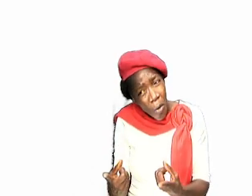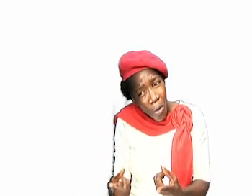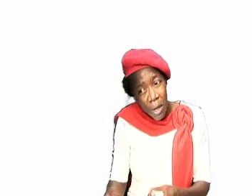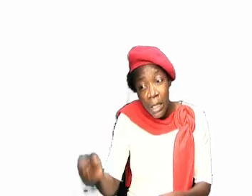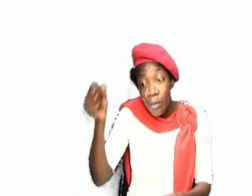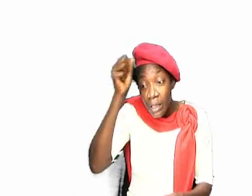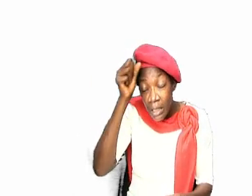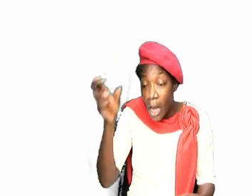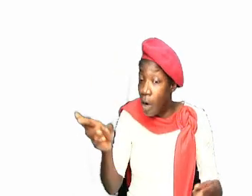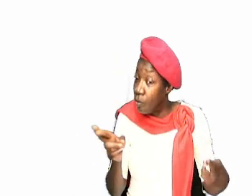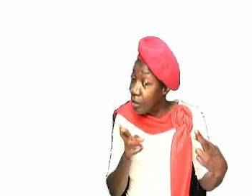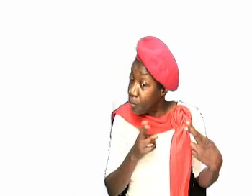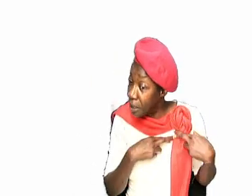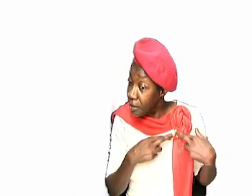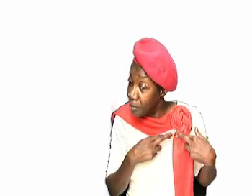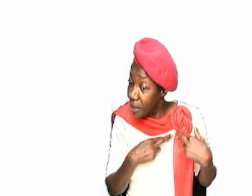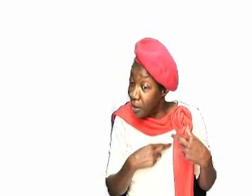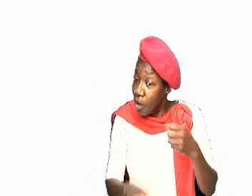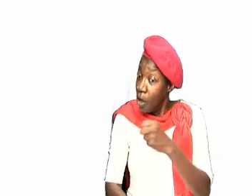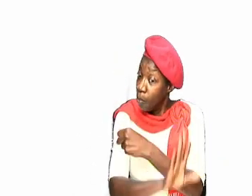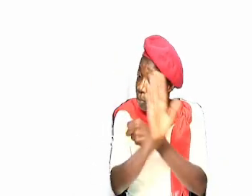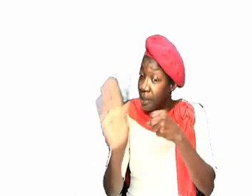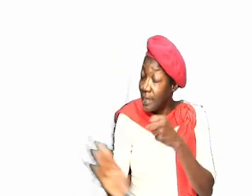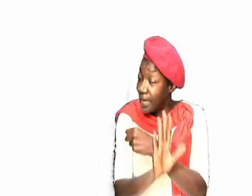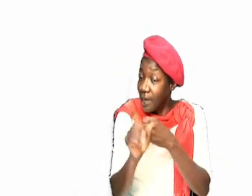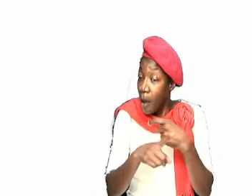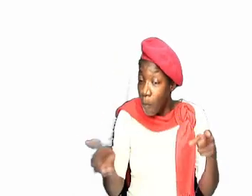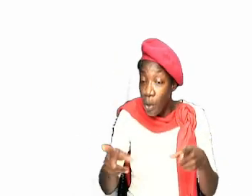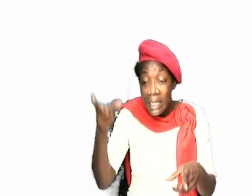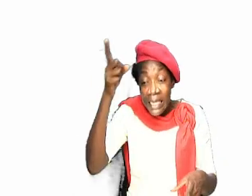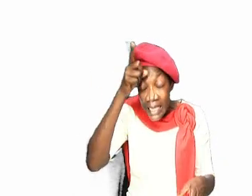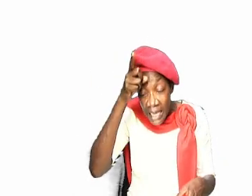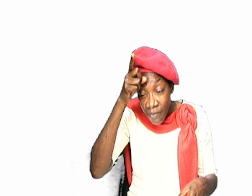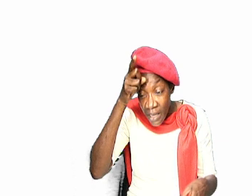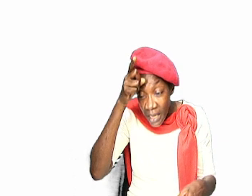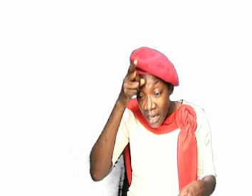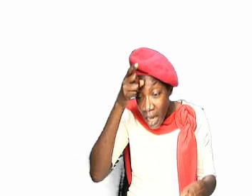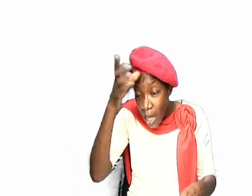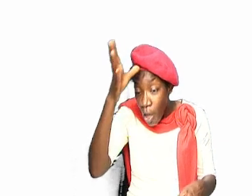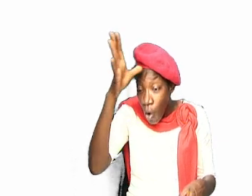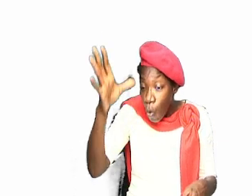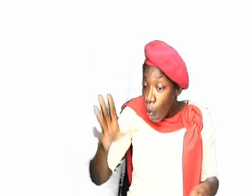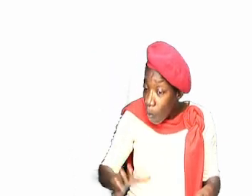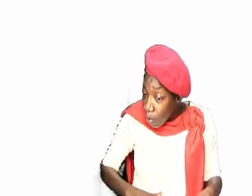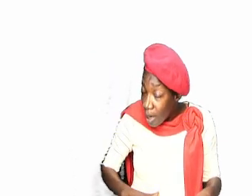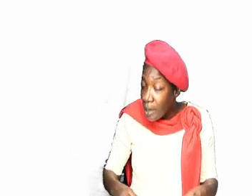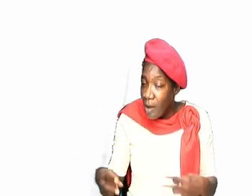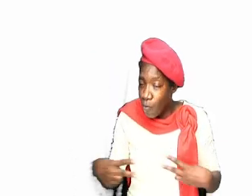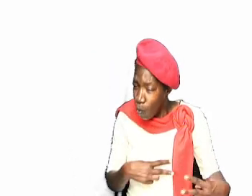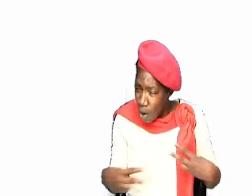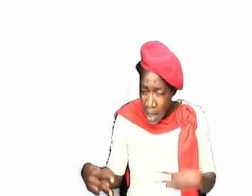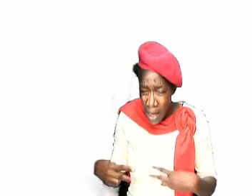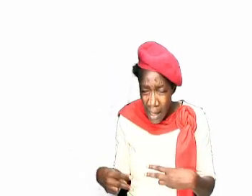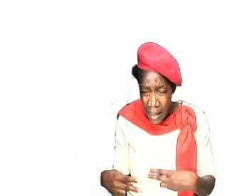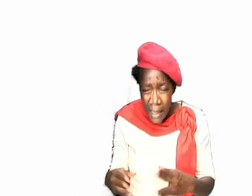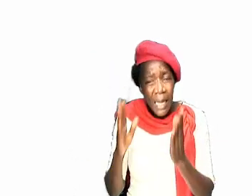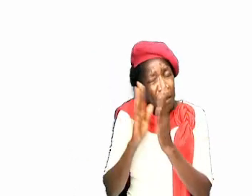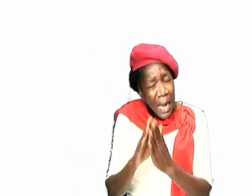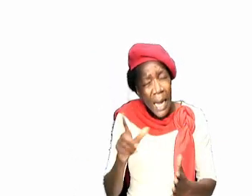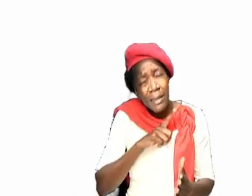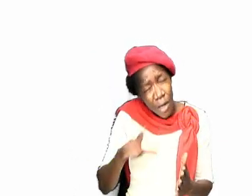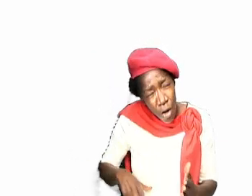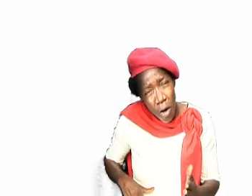to protect the city. But because David was a man of war, David saw the Lord and said, look here. Should I go